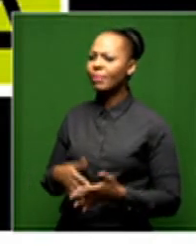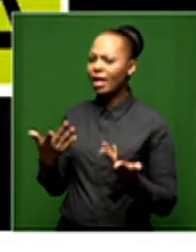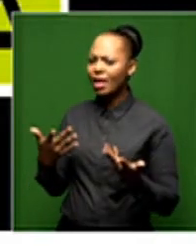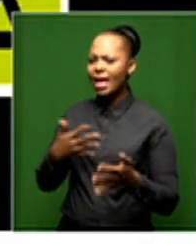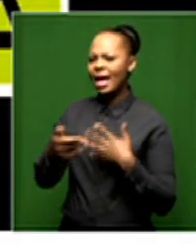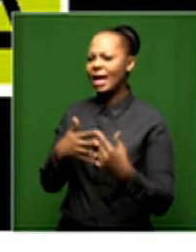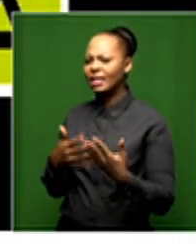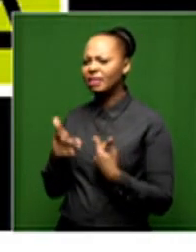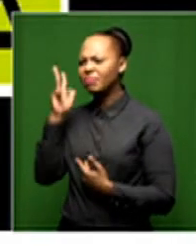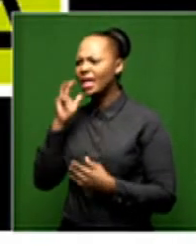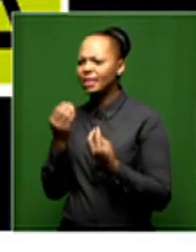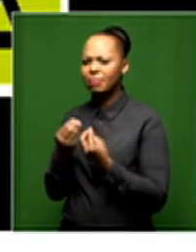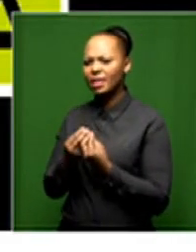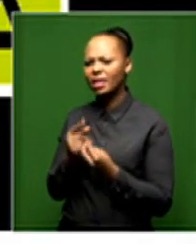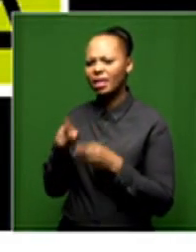been released?